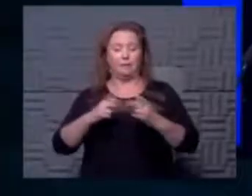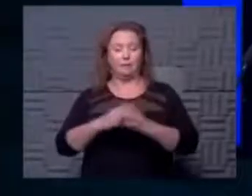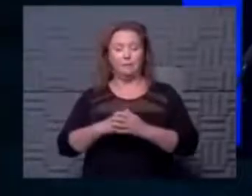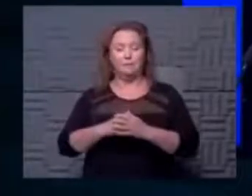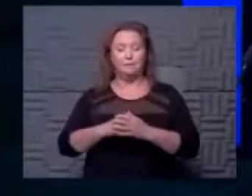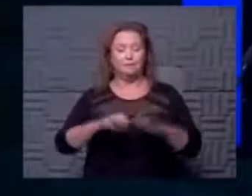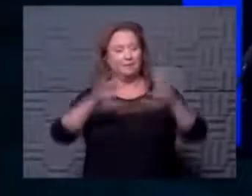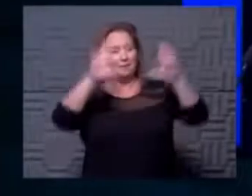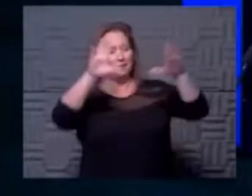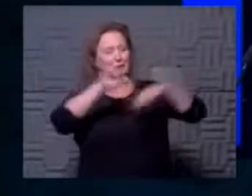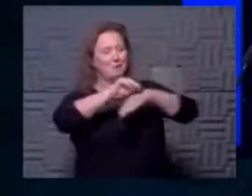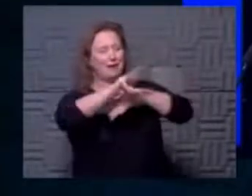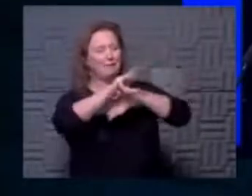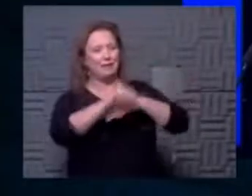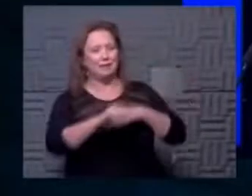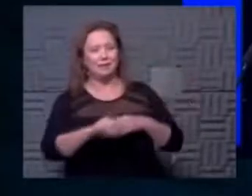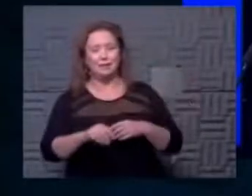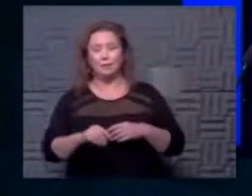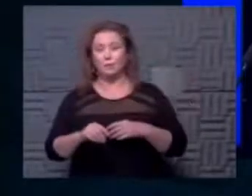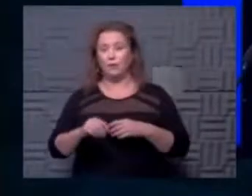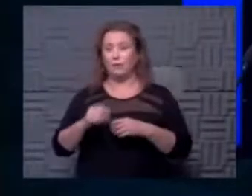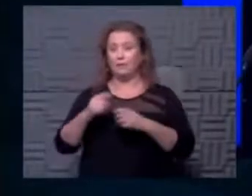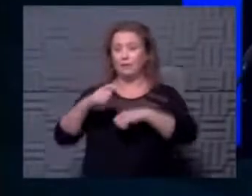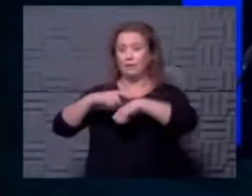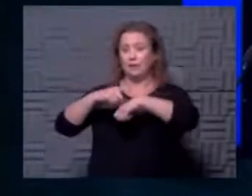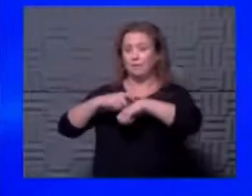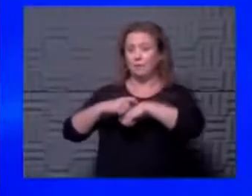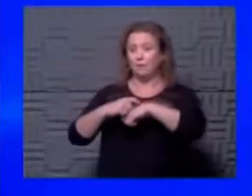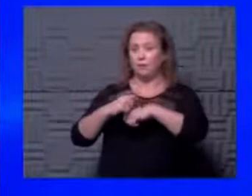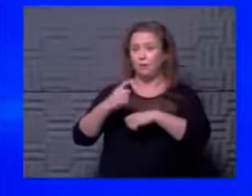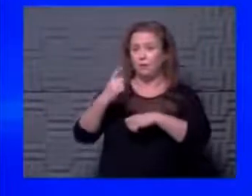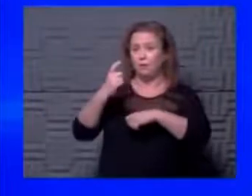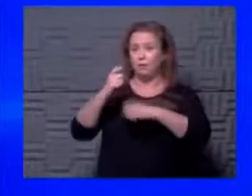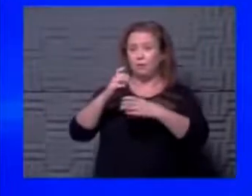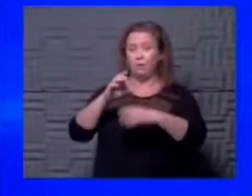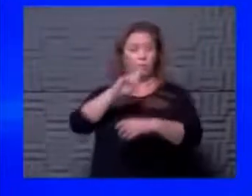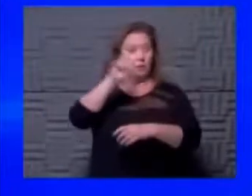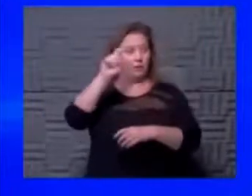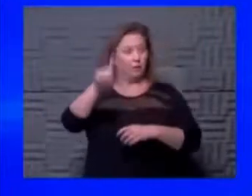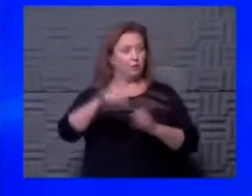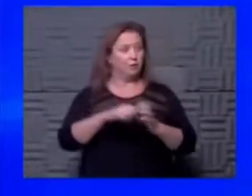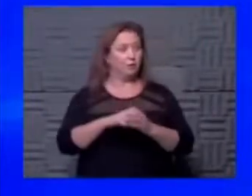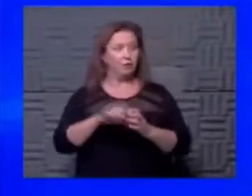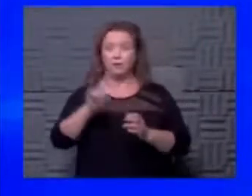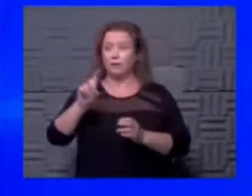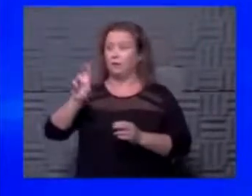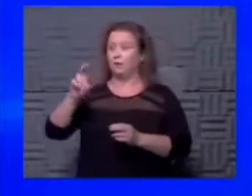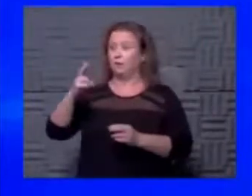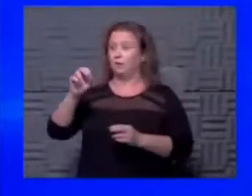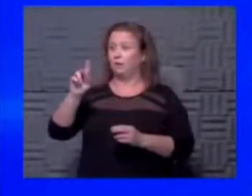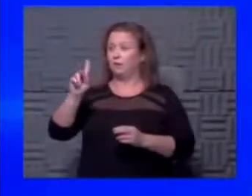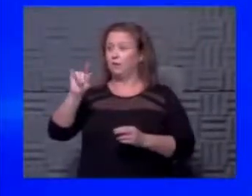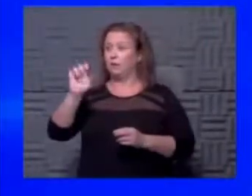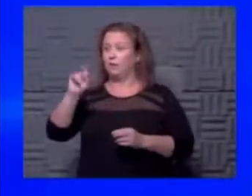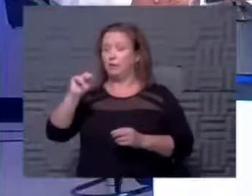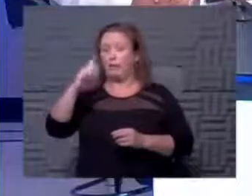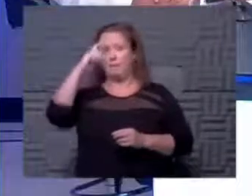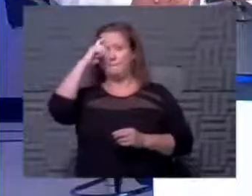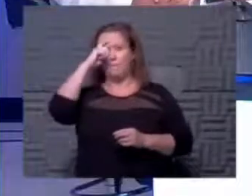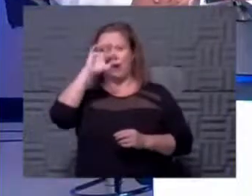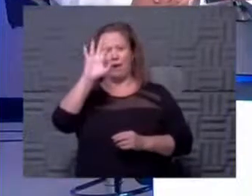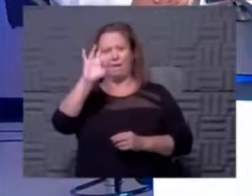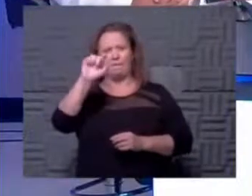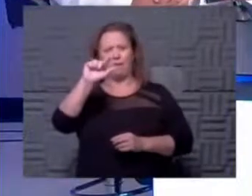Those are great advice from both of you. Do we have time for another question or two? We do. I think this is for Dr. Hawkinson. What does brain fog look like, and how do